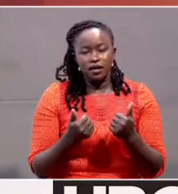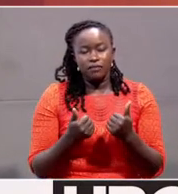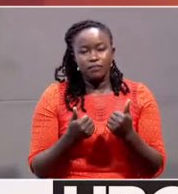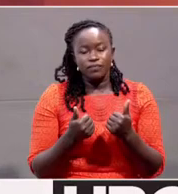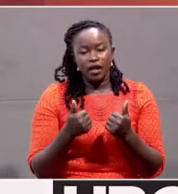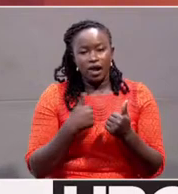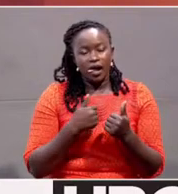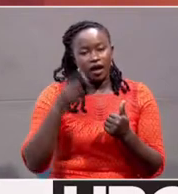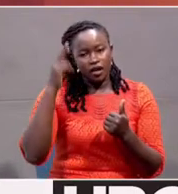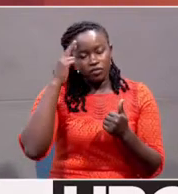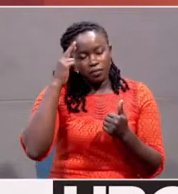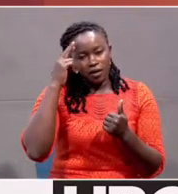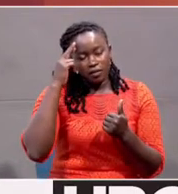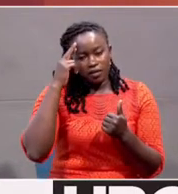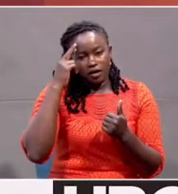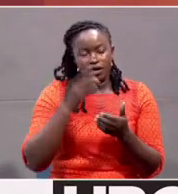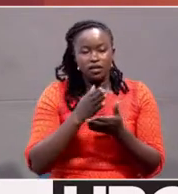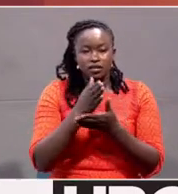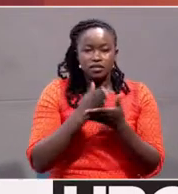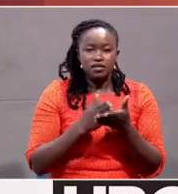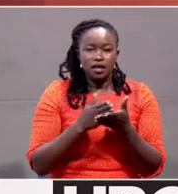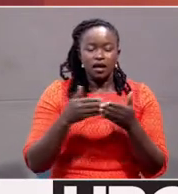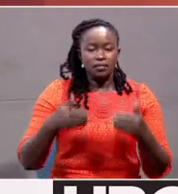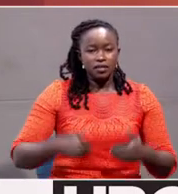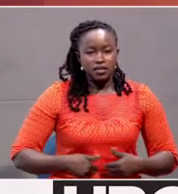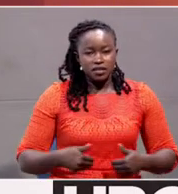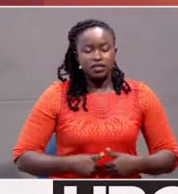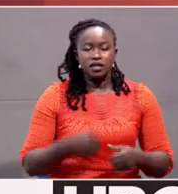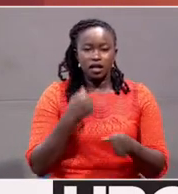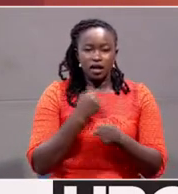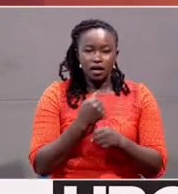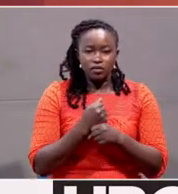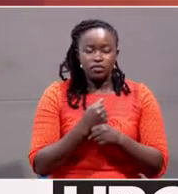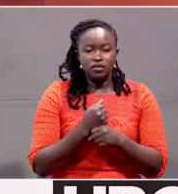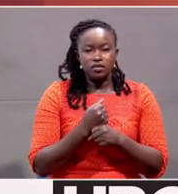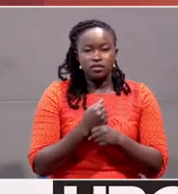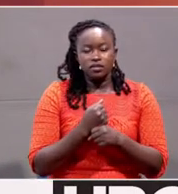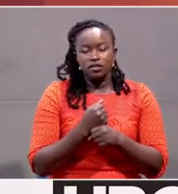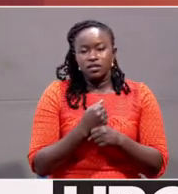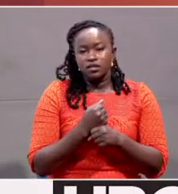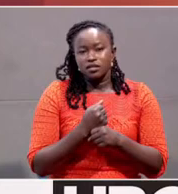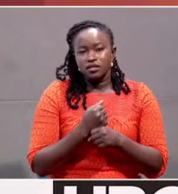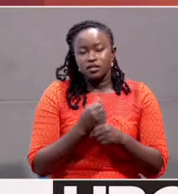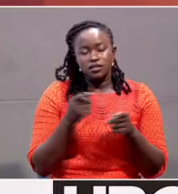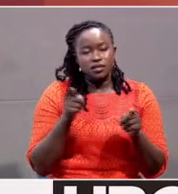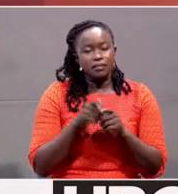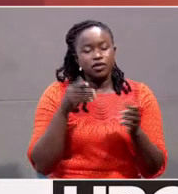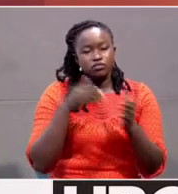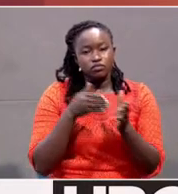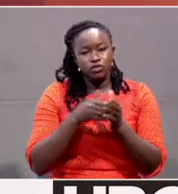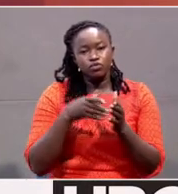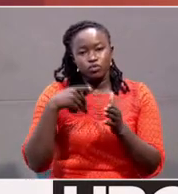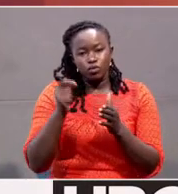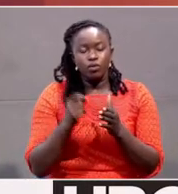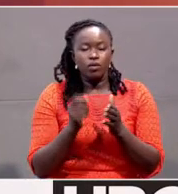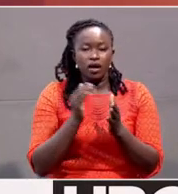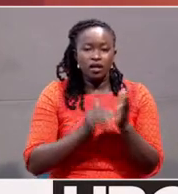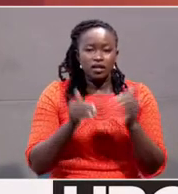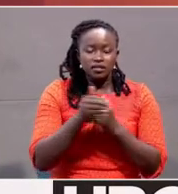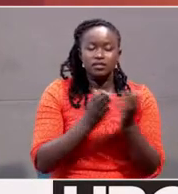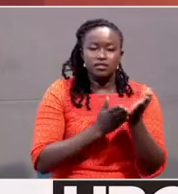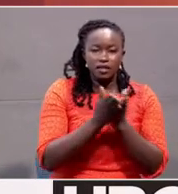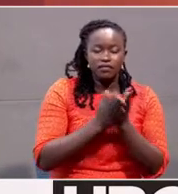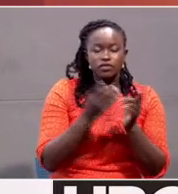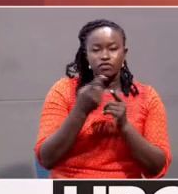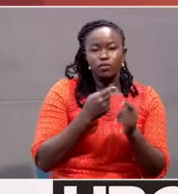remember, some of the teenagers were close to go and access the the service from the hospital,